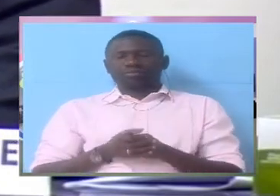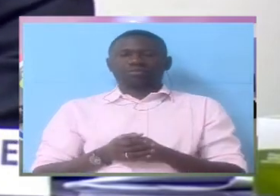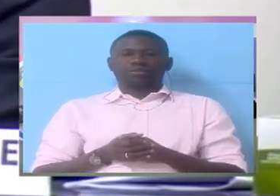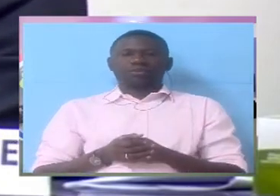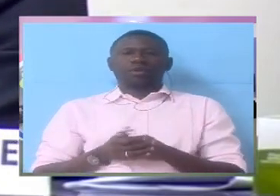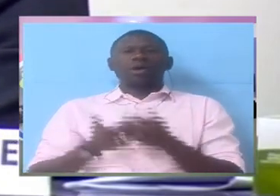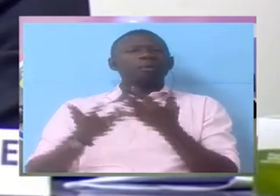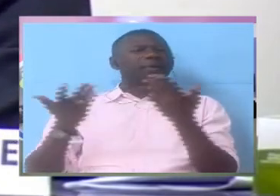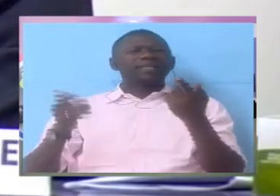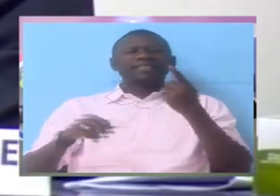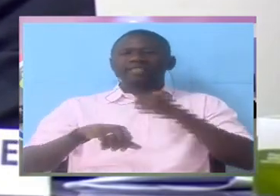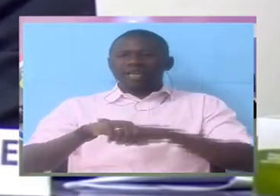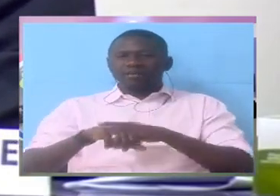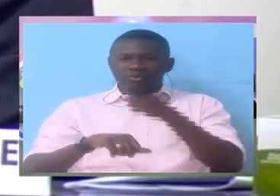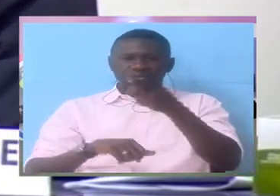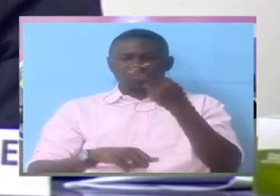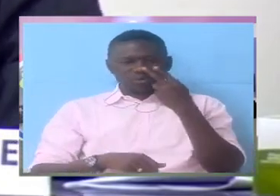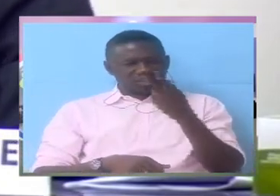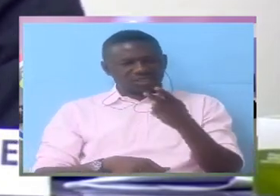have you seen this